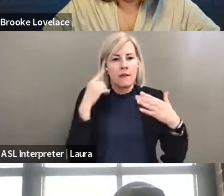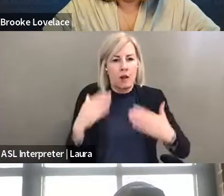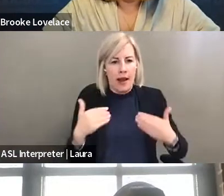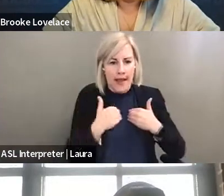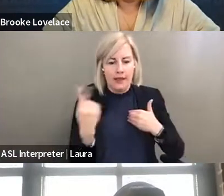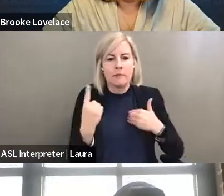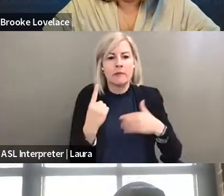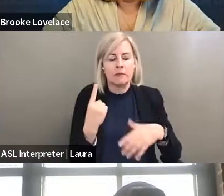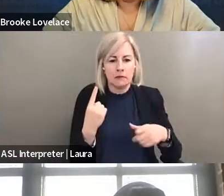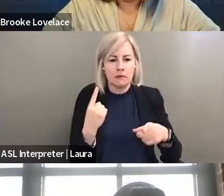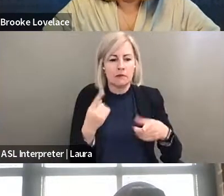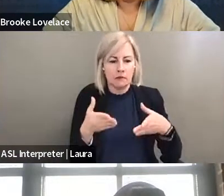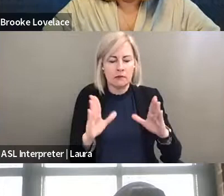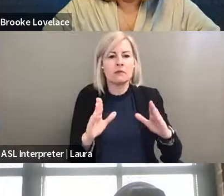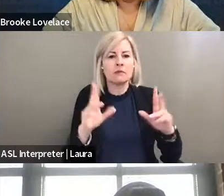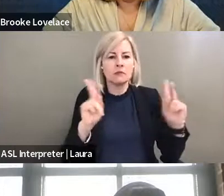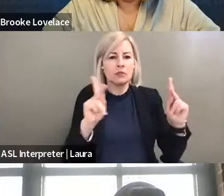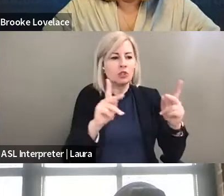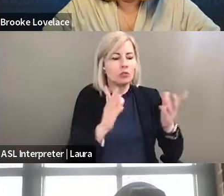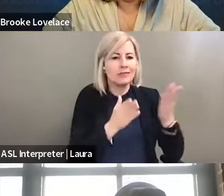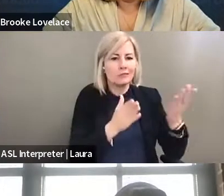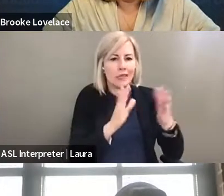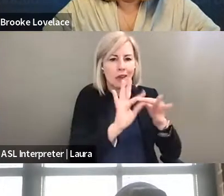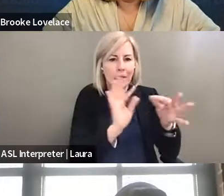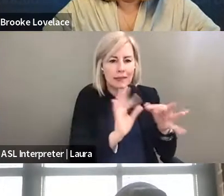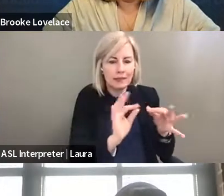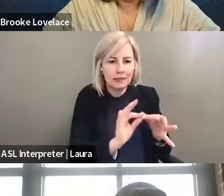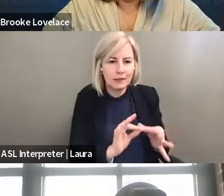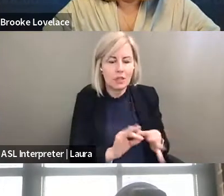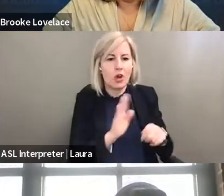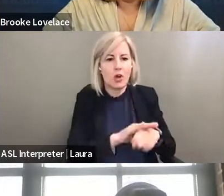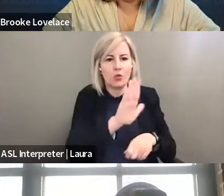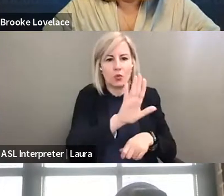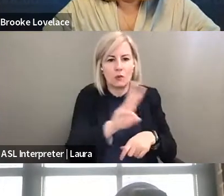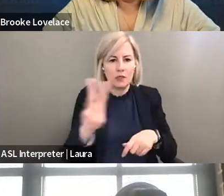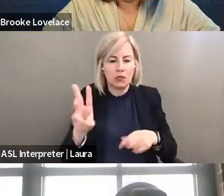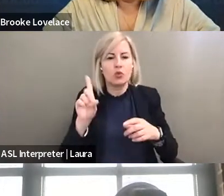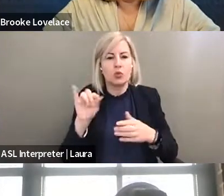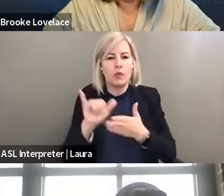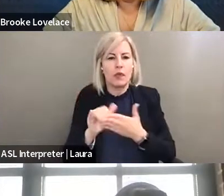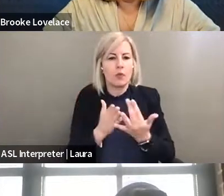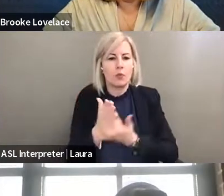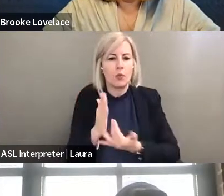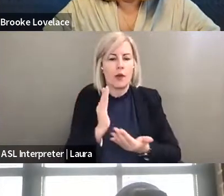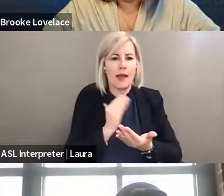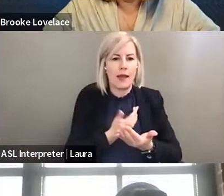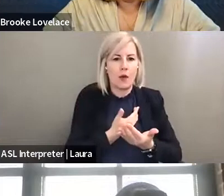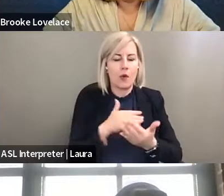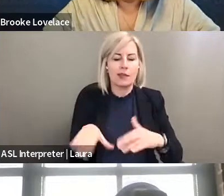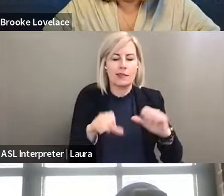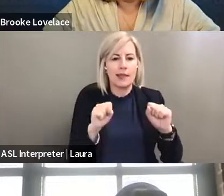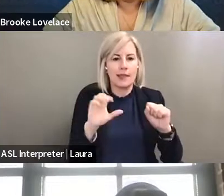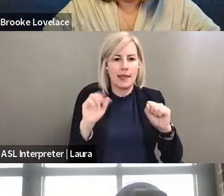website that allows people to submit comments, and you can do that. Or you can do that through our Take Action Center